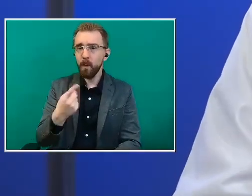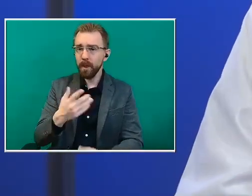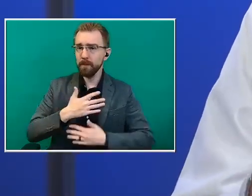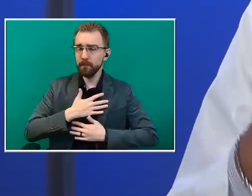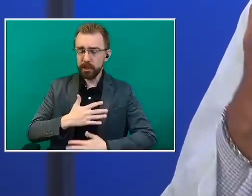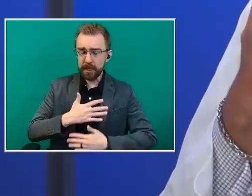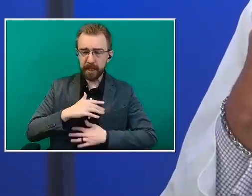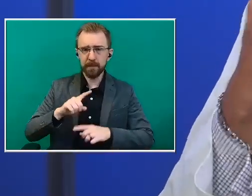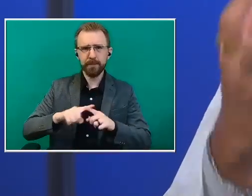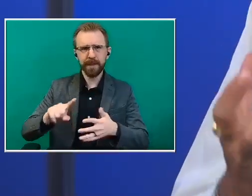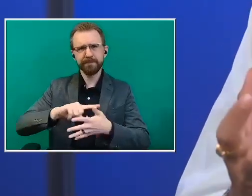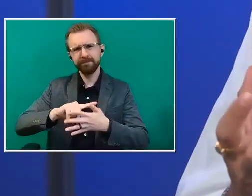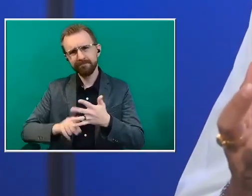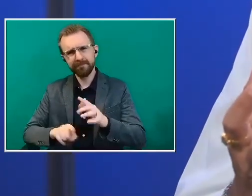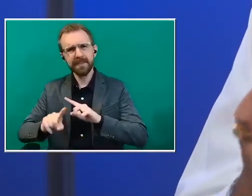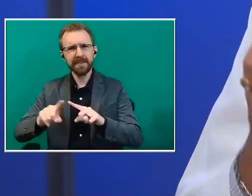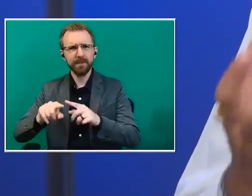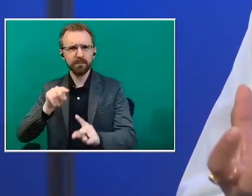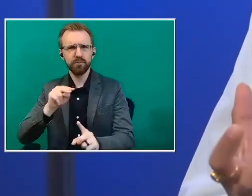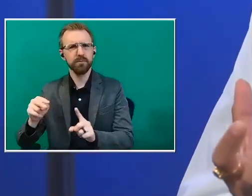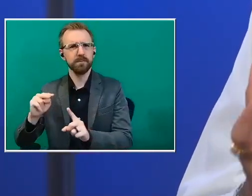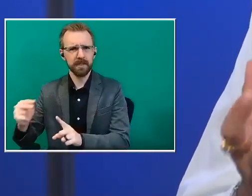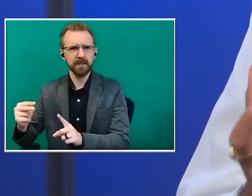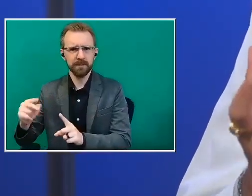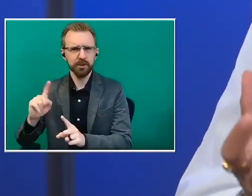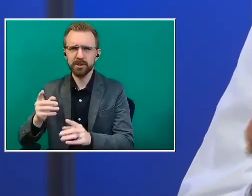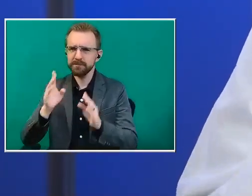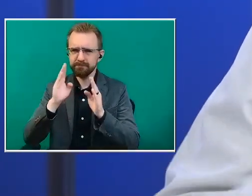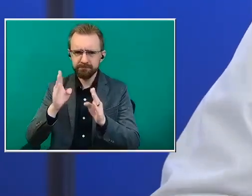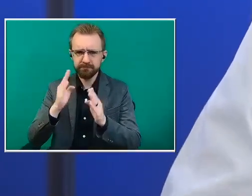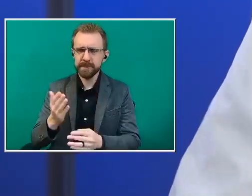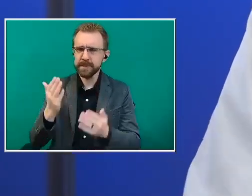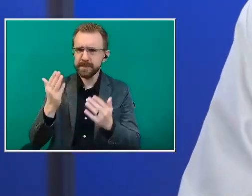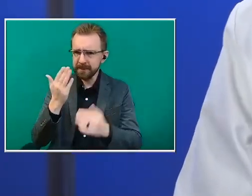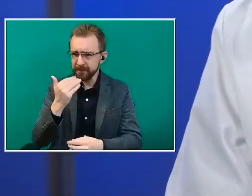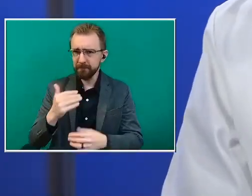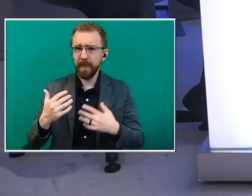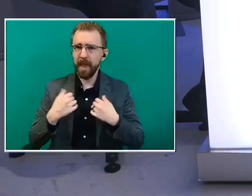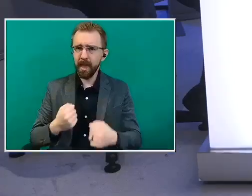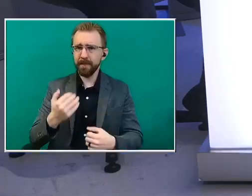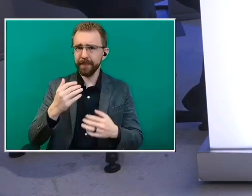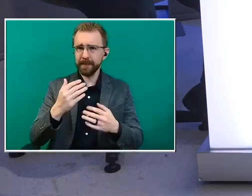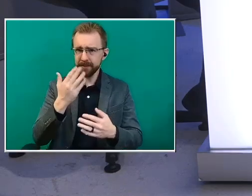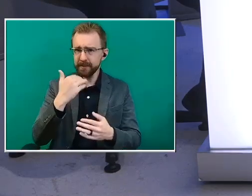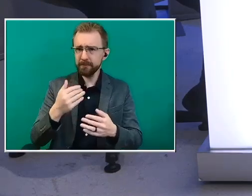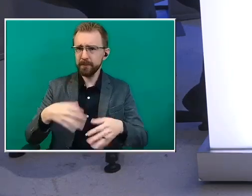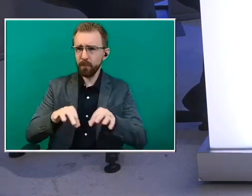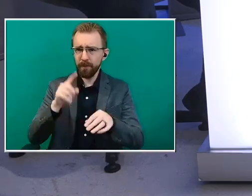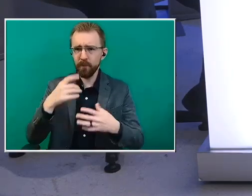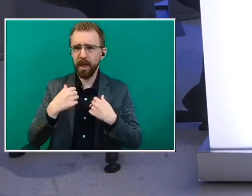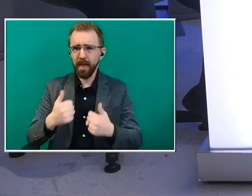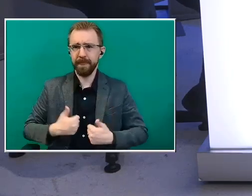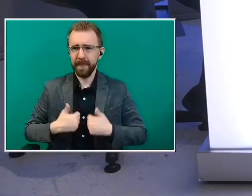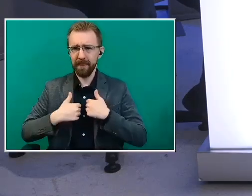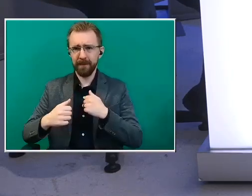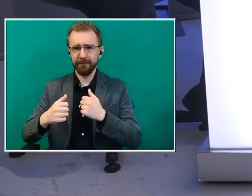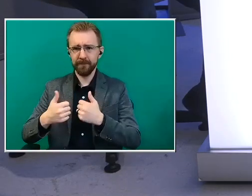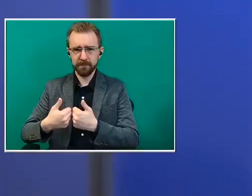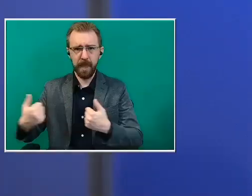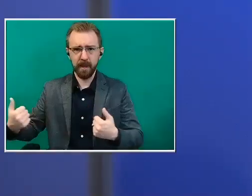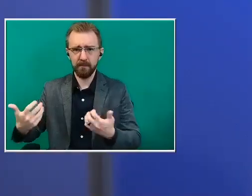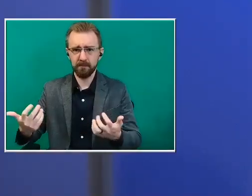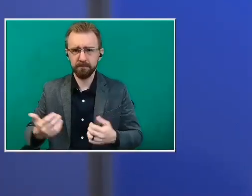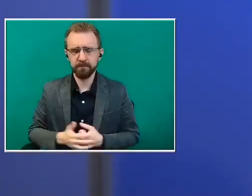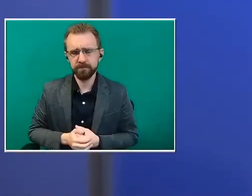different angles. Just pay attention to sleep. Healthy sleep is important for a healthy lifespan. Dr. Mazzacci. Yeah, and